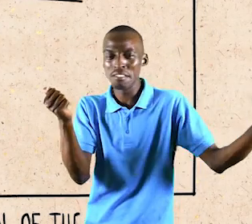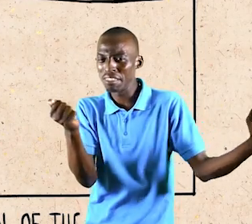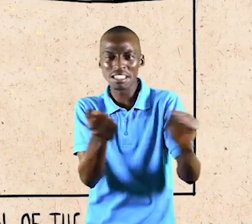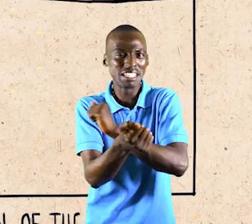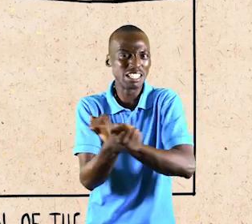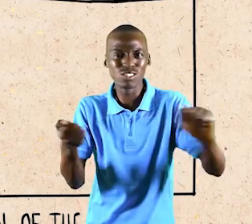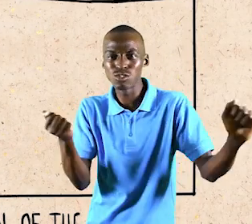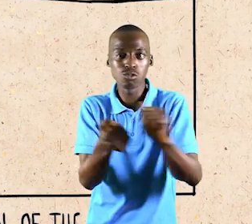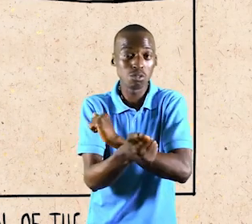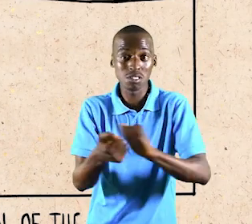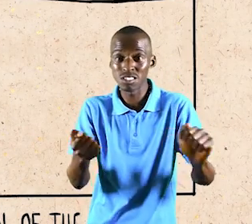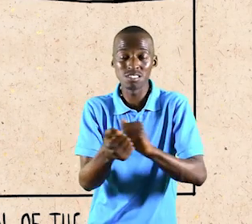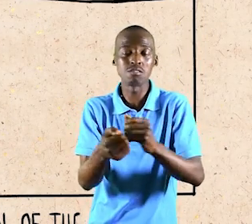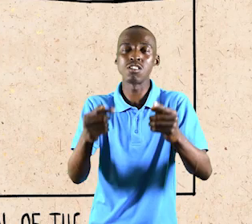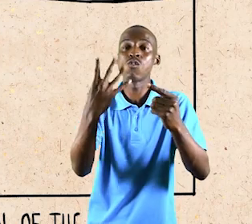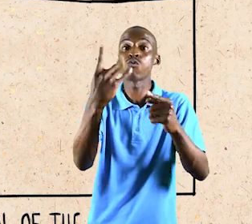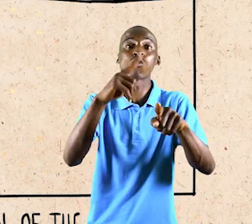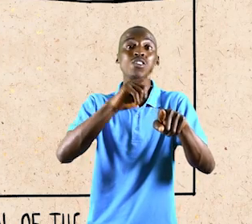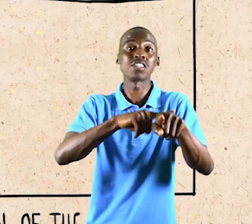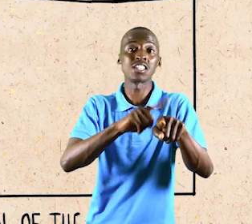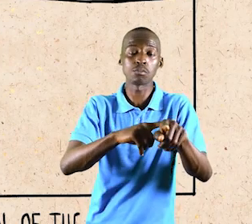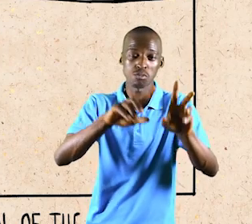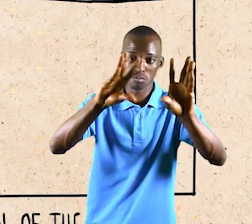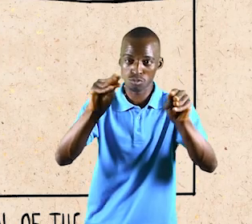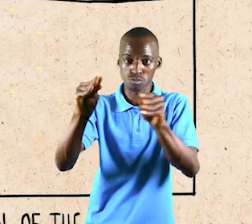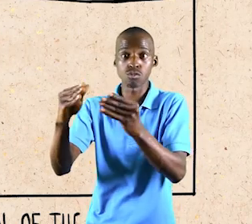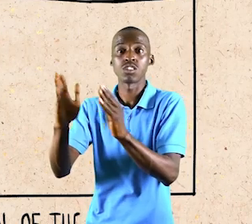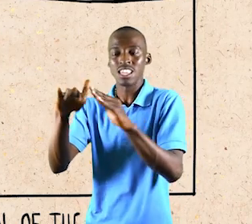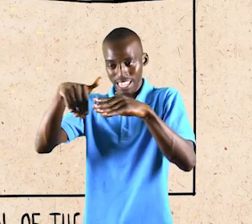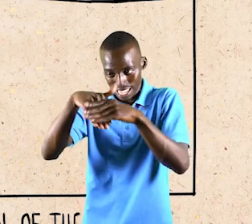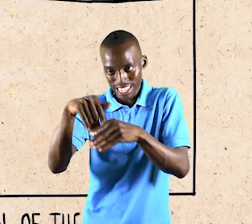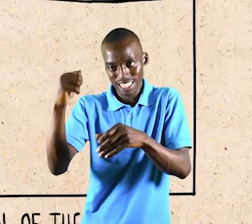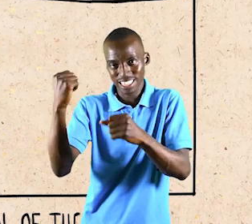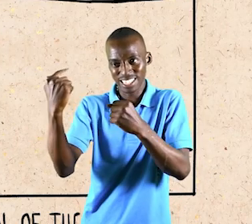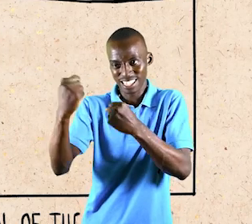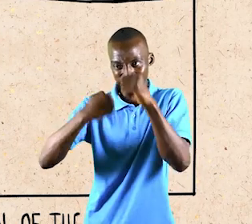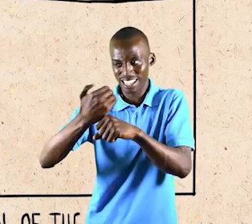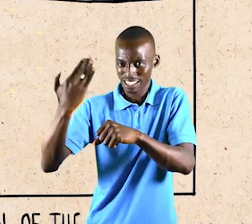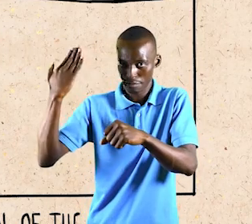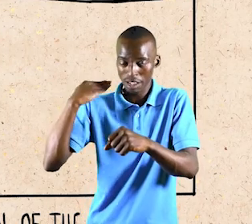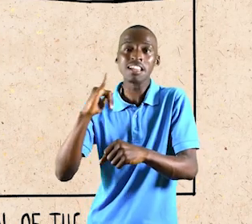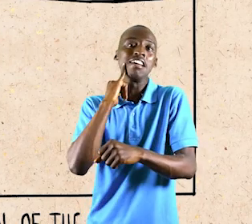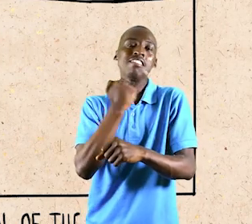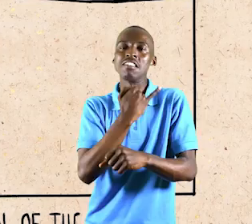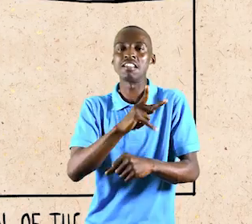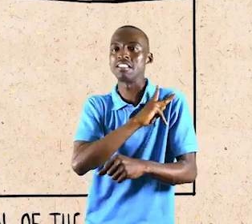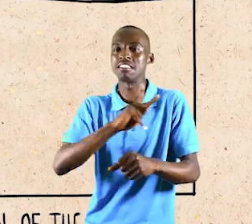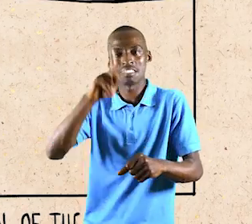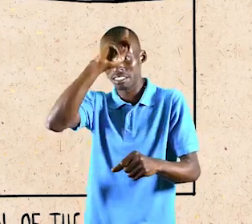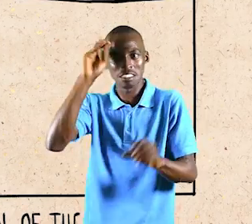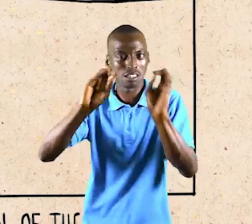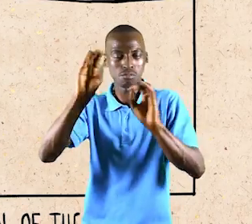this key line that gets repeated 4 times at the close of the book. In those days, Israel had no king, and everyone did what